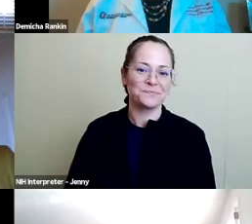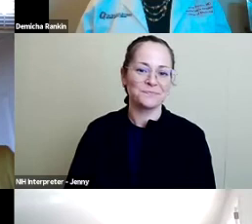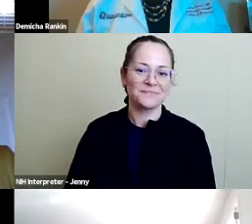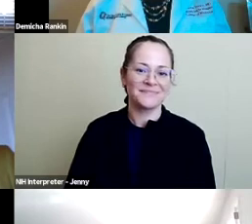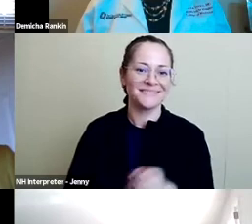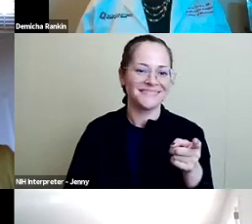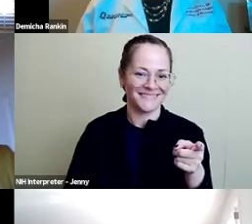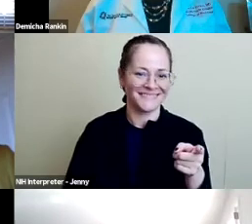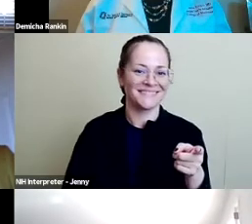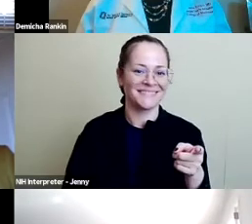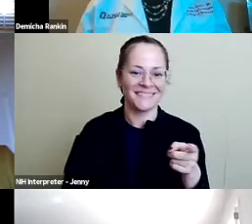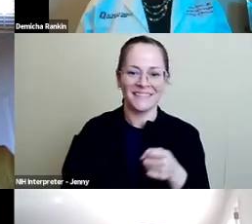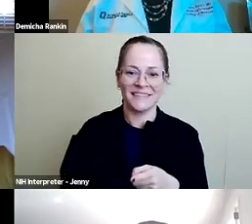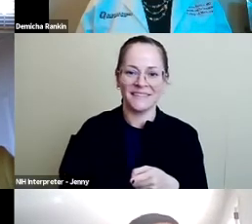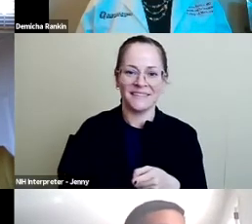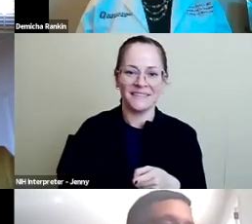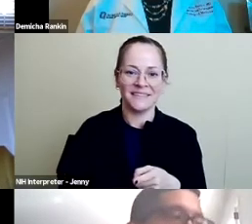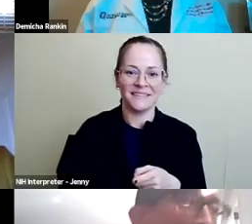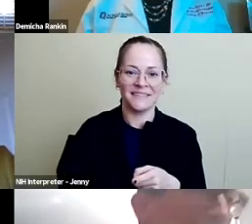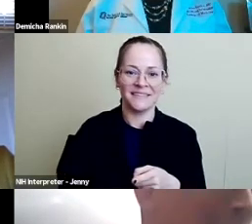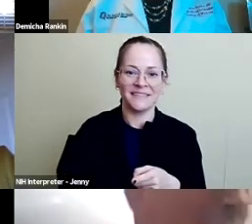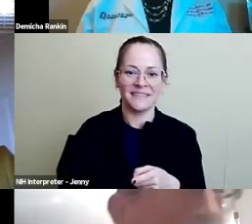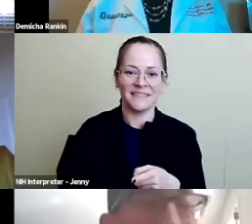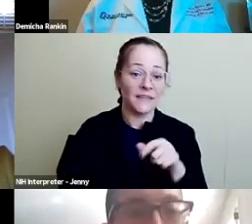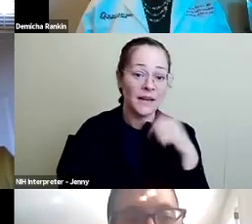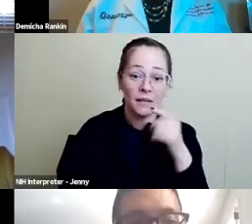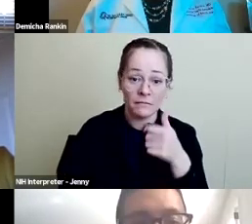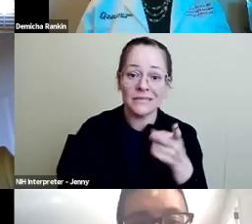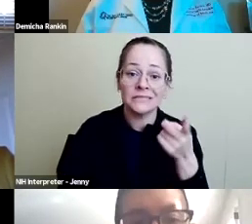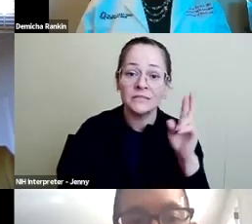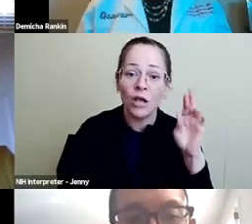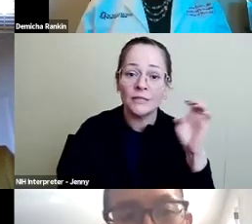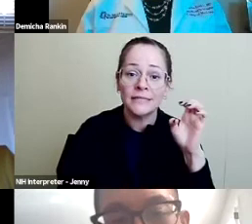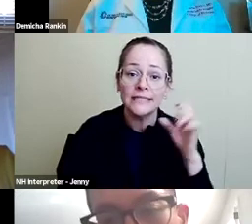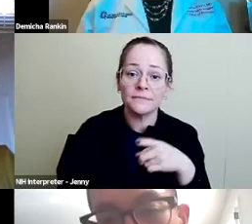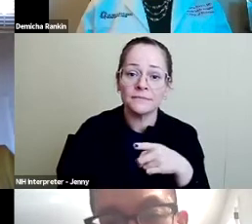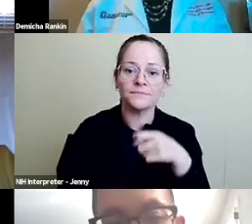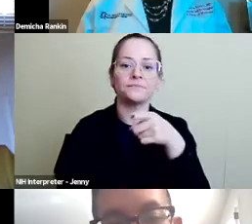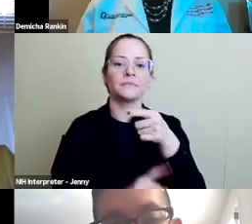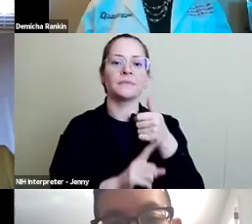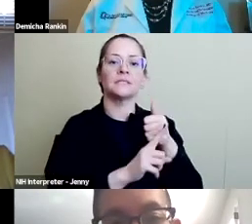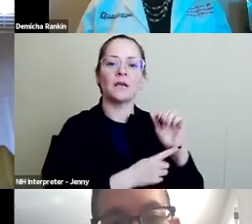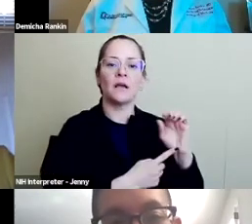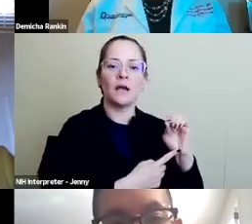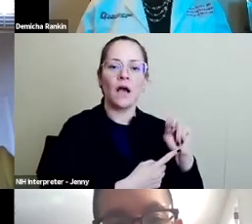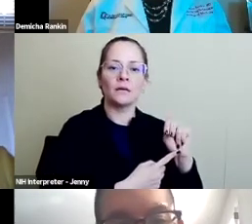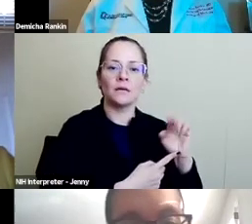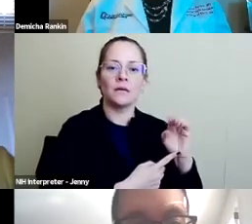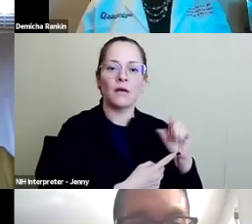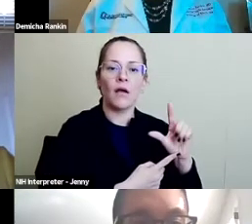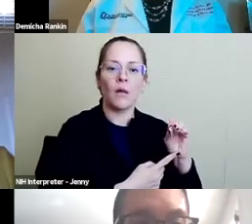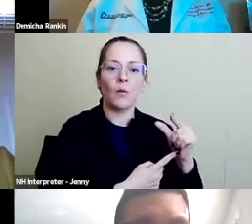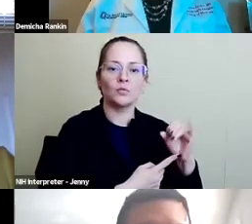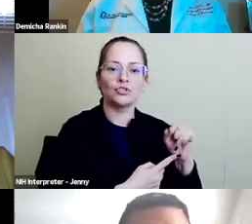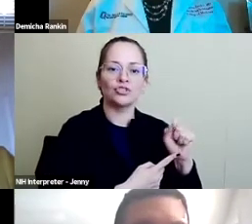Totally true. Yes, anybody else, Dr. Scorsese? Yeah, so I'm an oncologist. So, you know, we do see patients